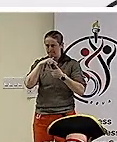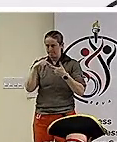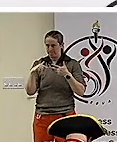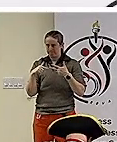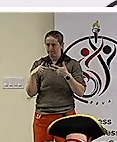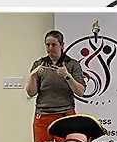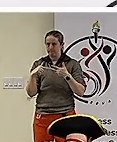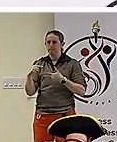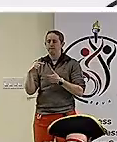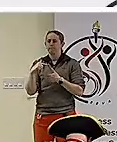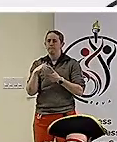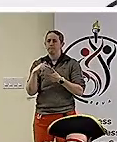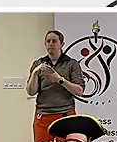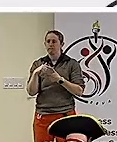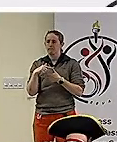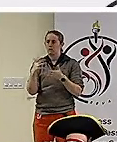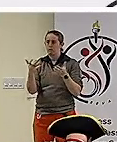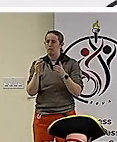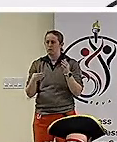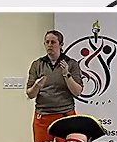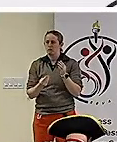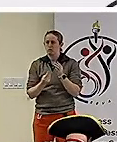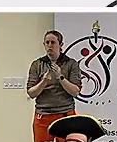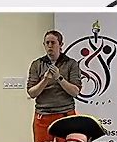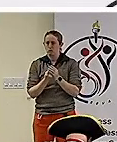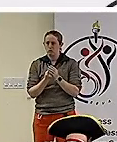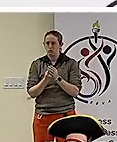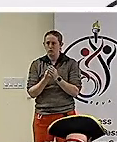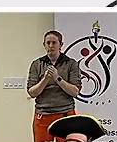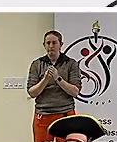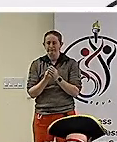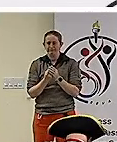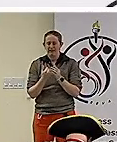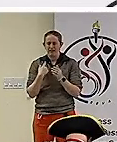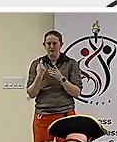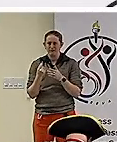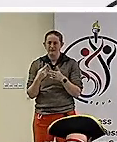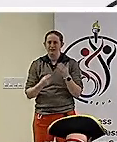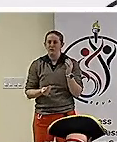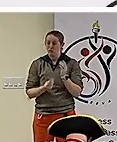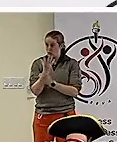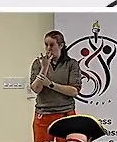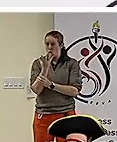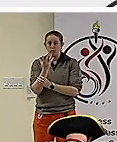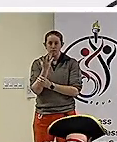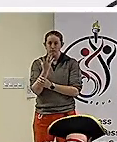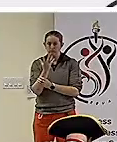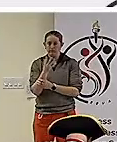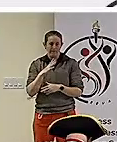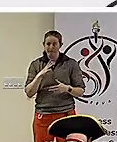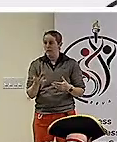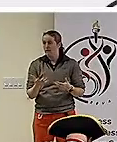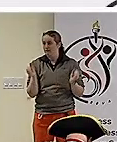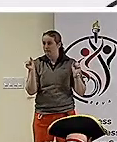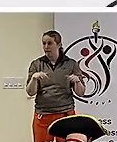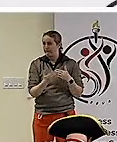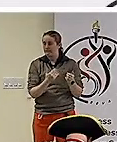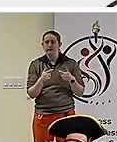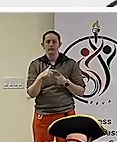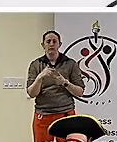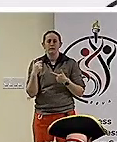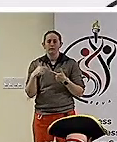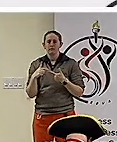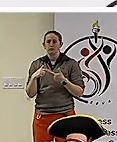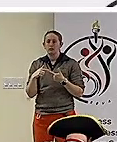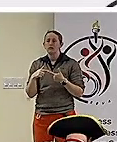to be able to grow food so we can eat it. Yeah, that's pretty easy to do, we thought. And they said the second thing is that we want to be able to grow